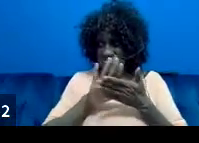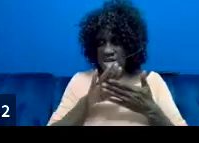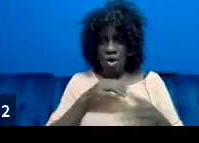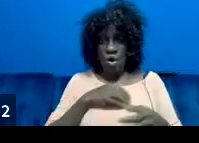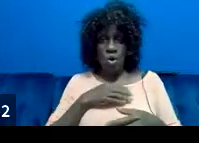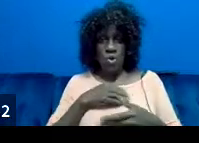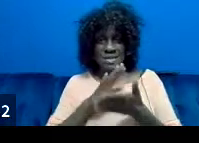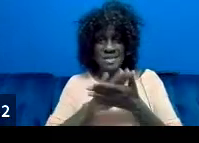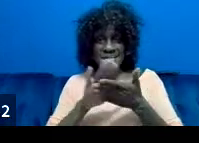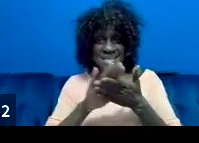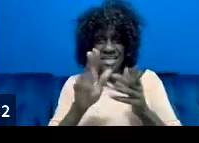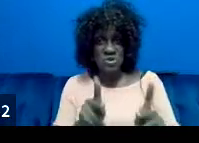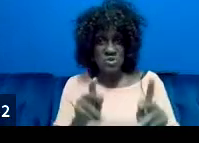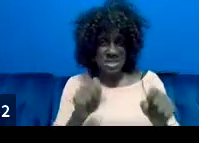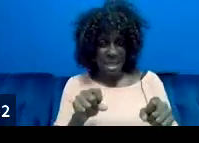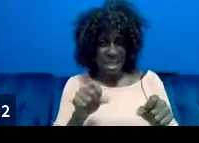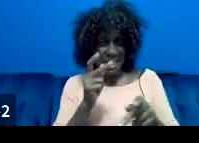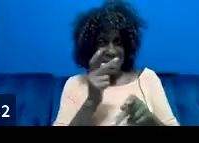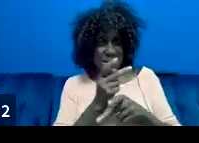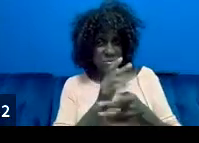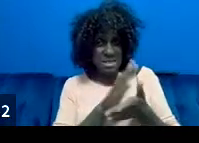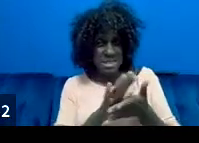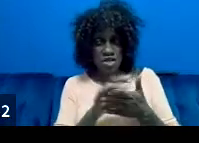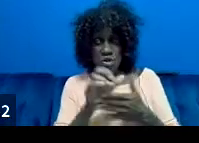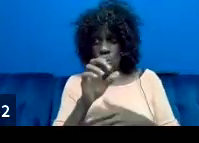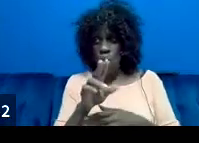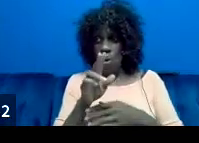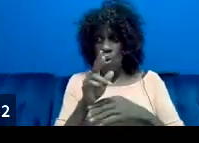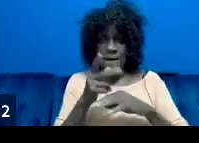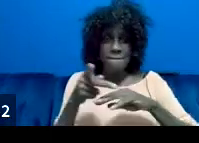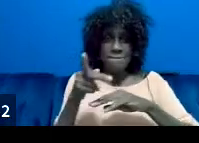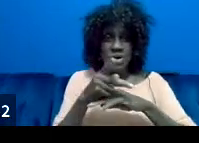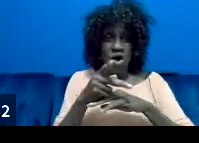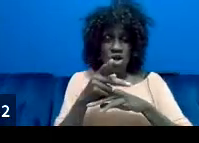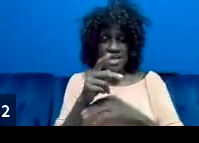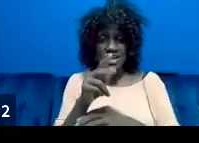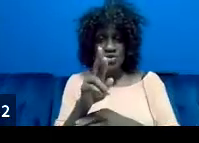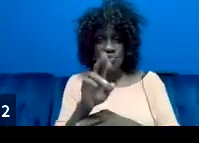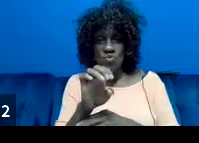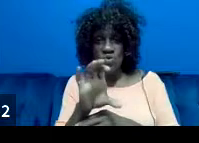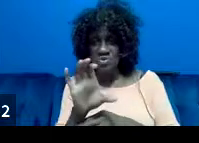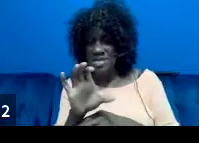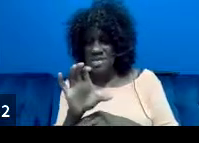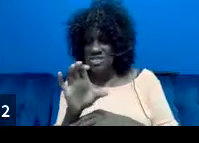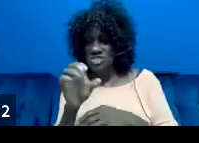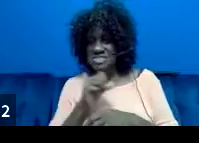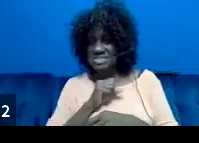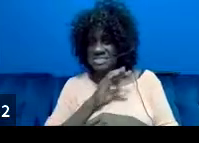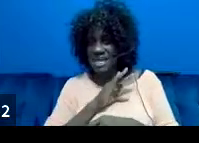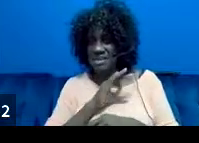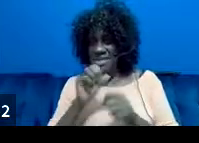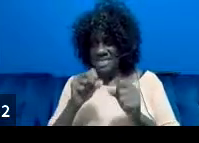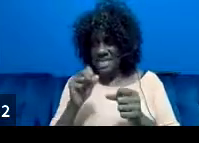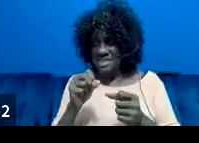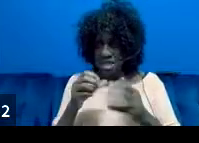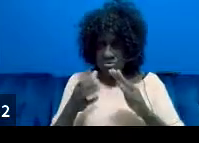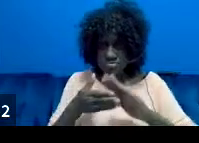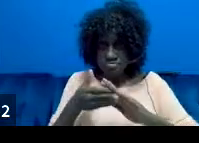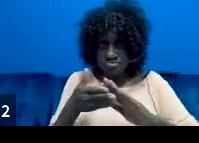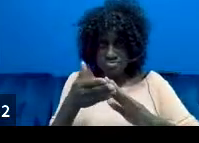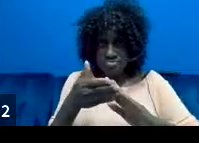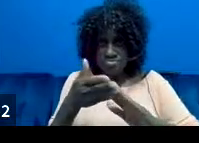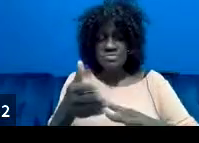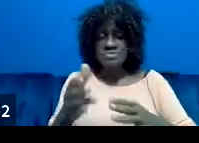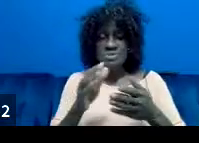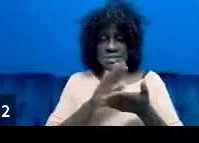janitorial staff, or is the park and recreation staff going to be able to keep up with the population we're trying to serve and how this